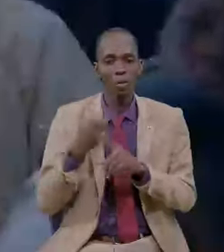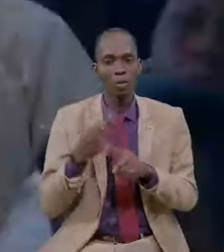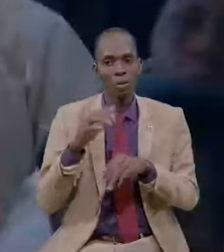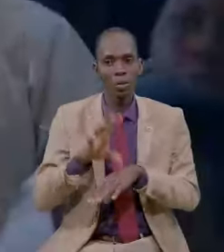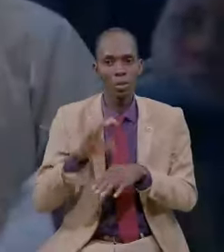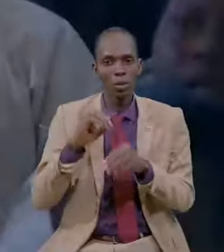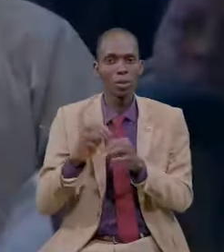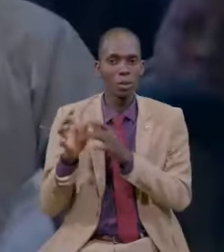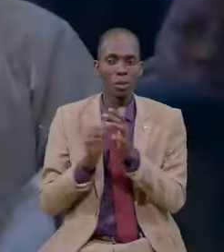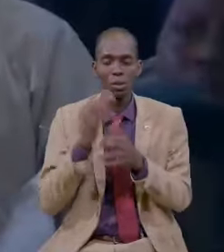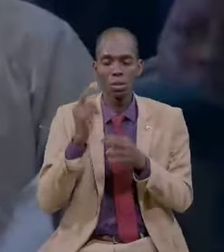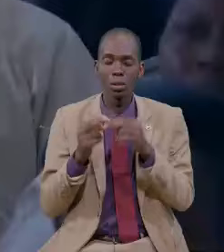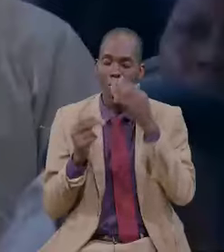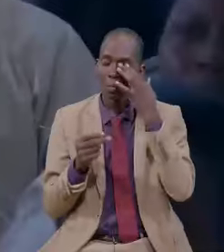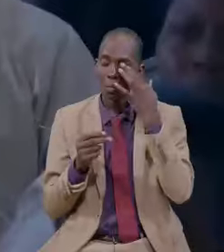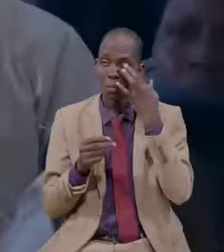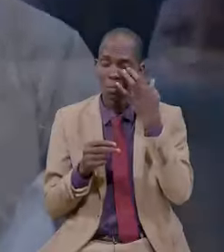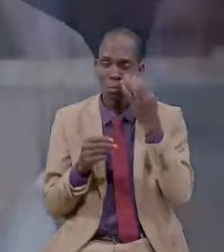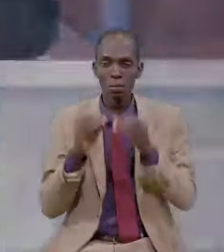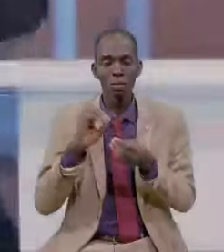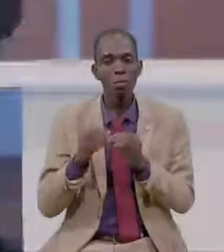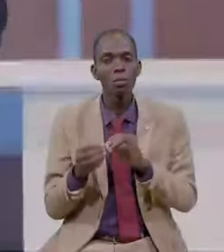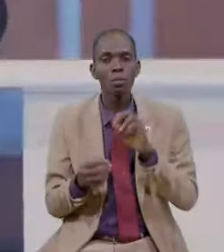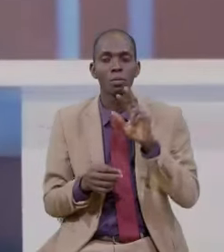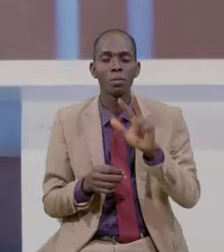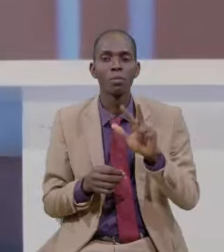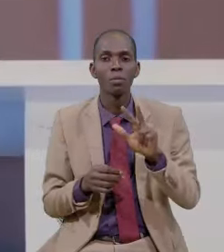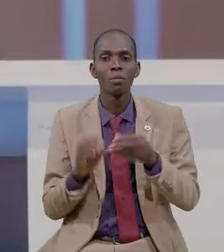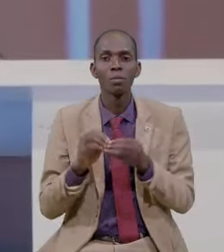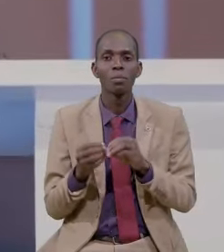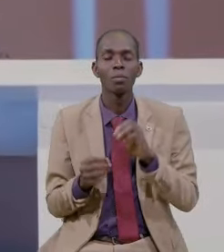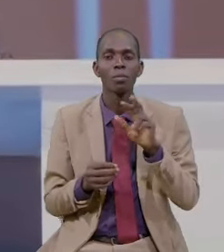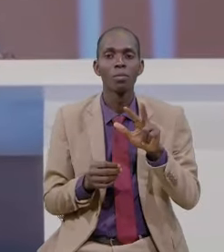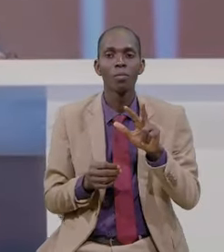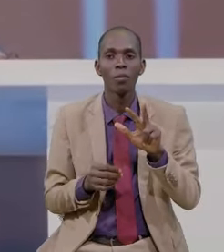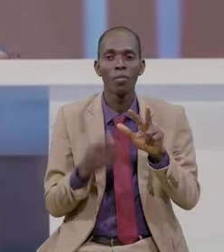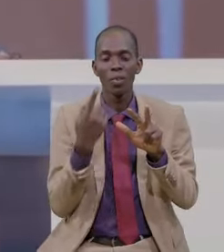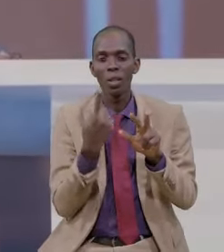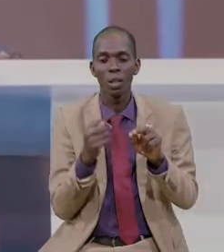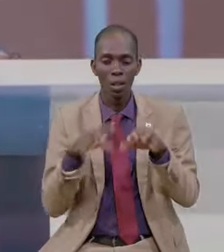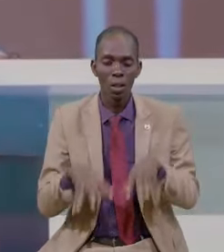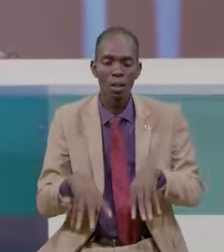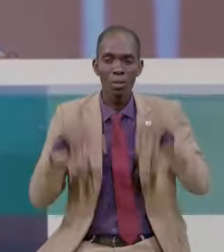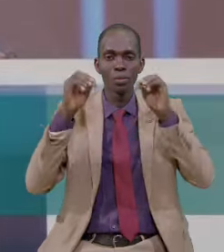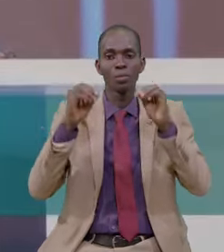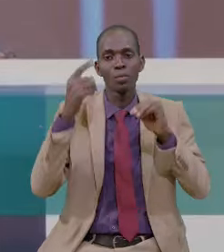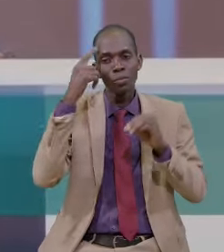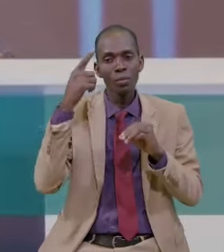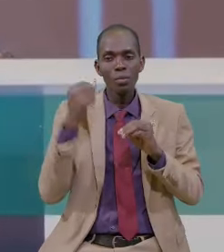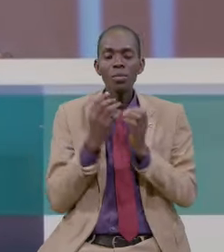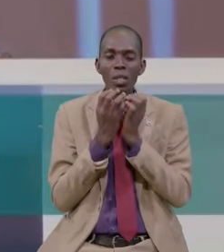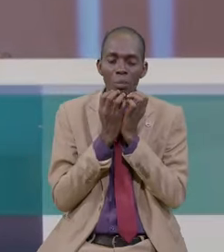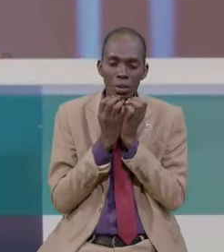name. Number three, we're looking at number three, in the rapture for the precious